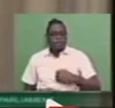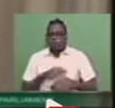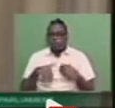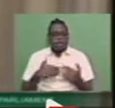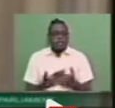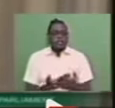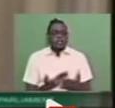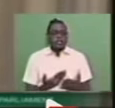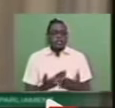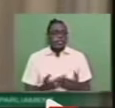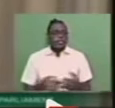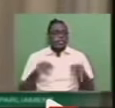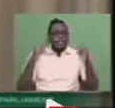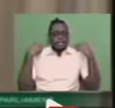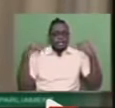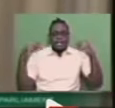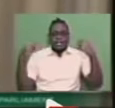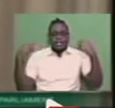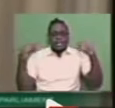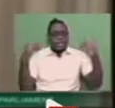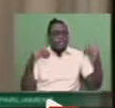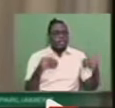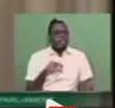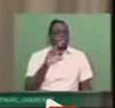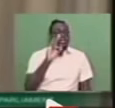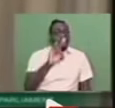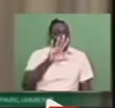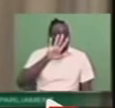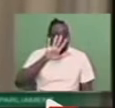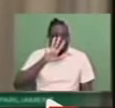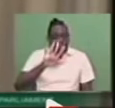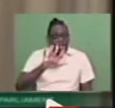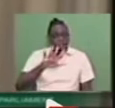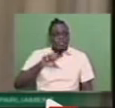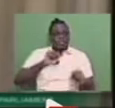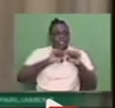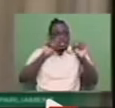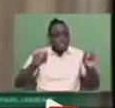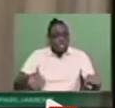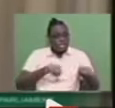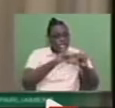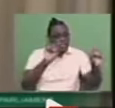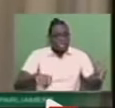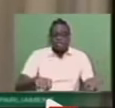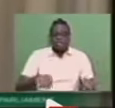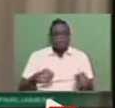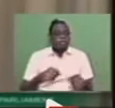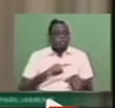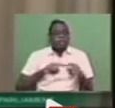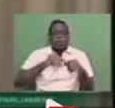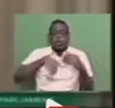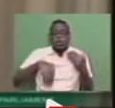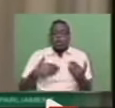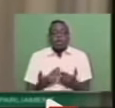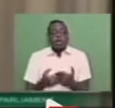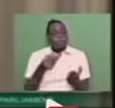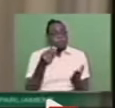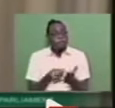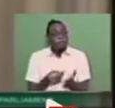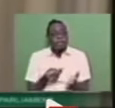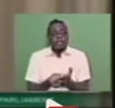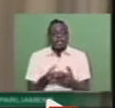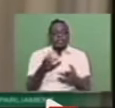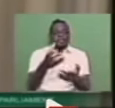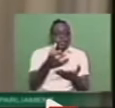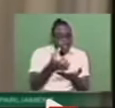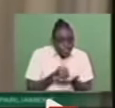stations, the estimated value of the stations owned by NP is approximately $1